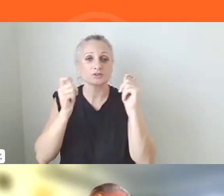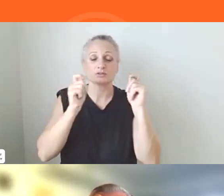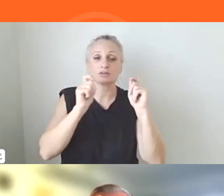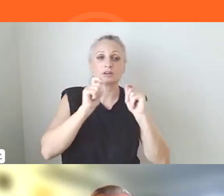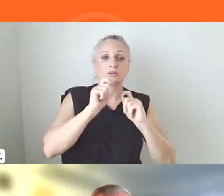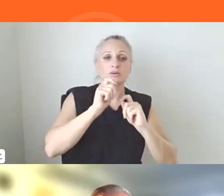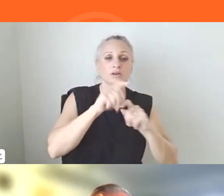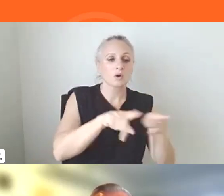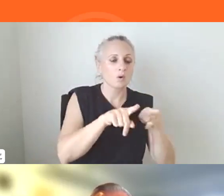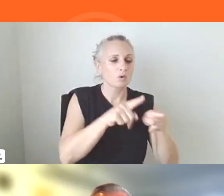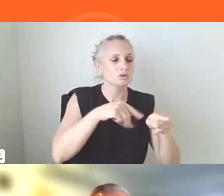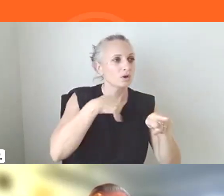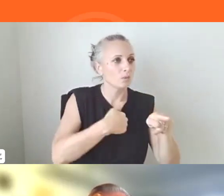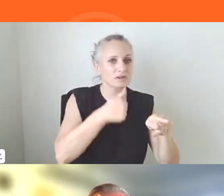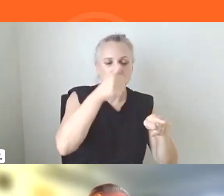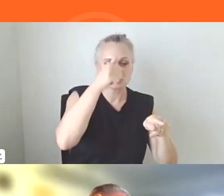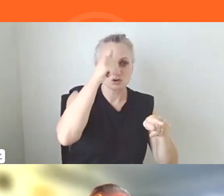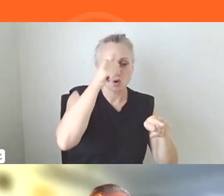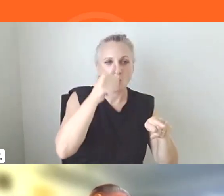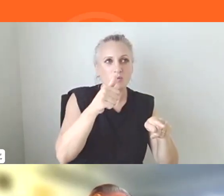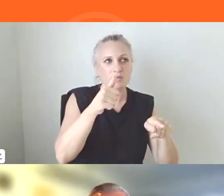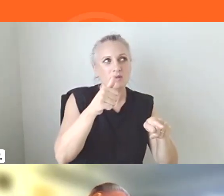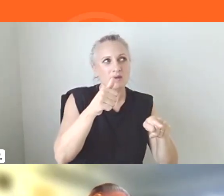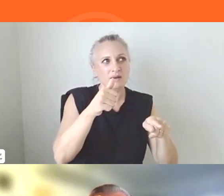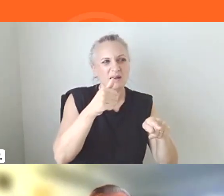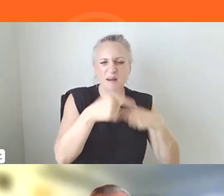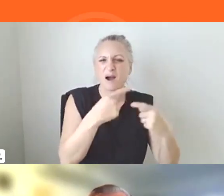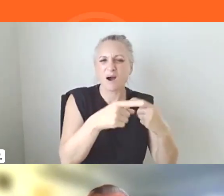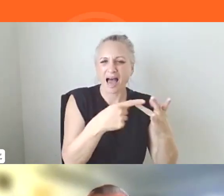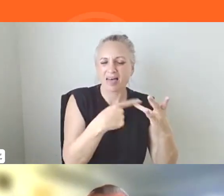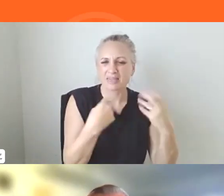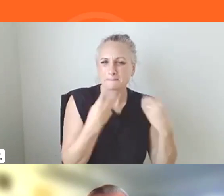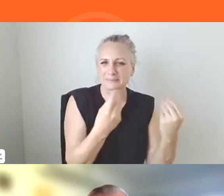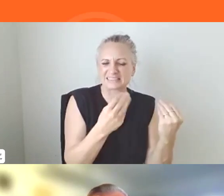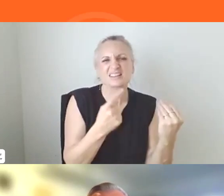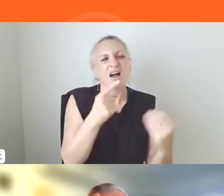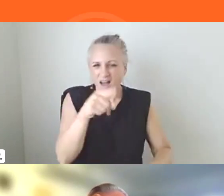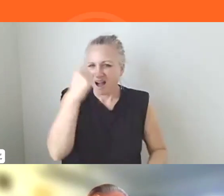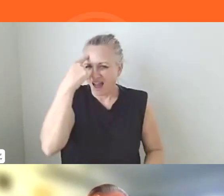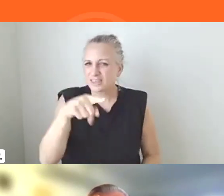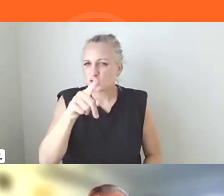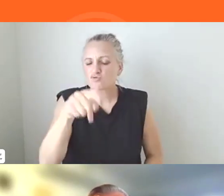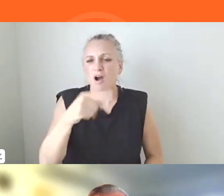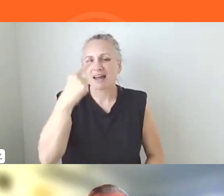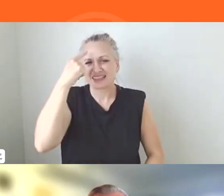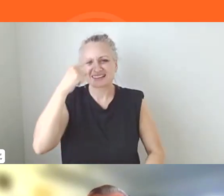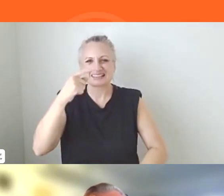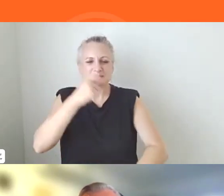who, and this is one of the things that I think is impeding some of the progress when we were talking about the carrot and the stick